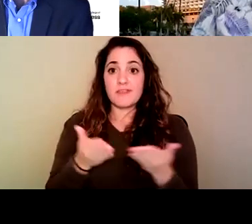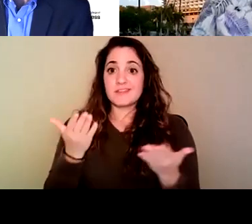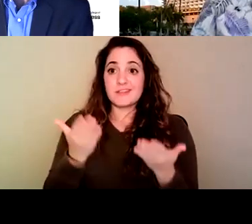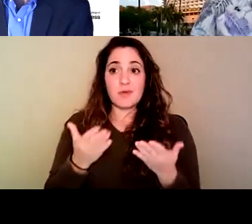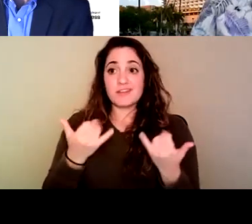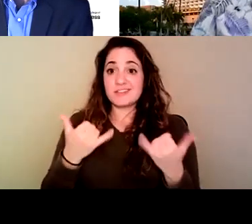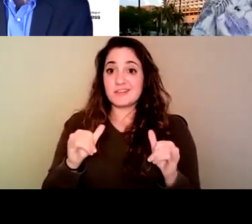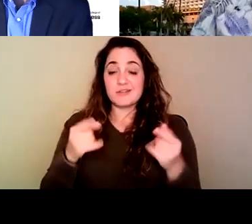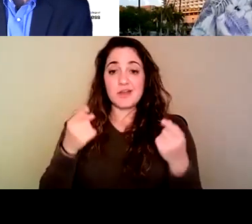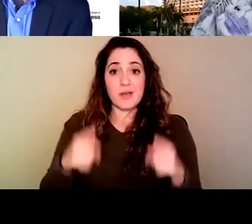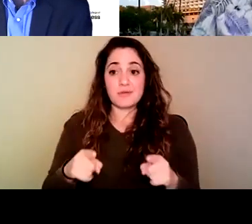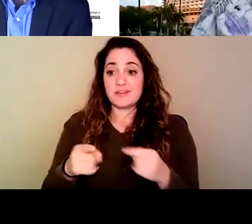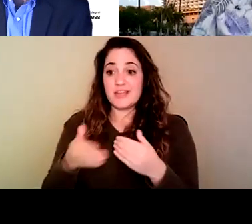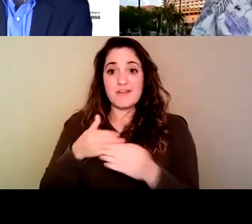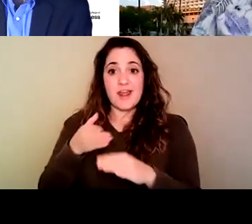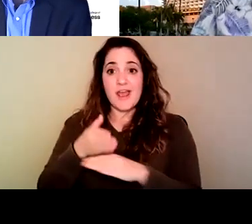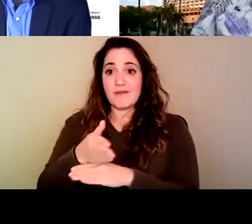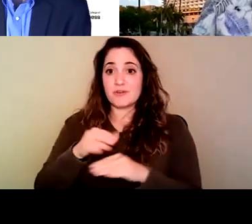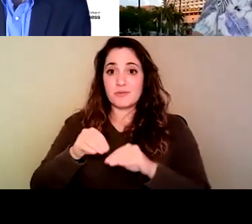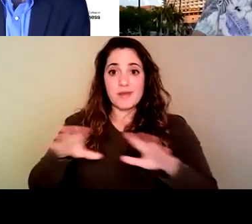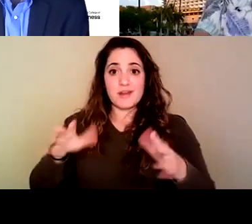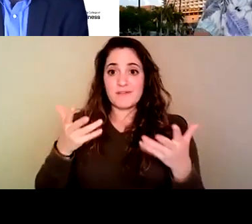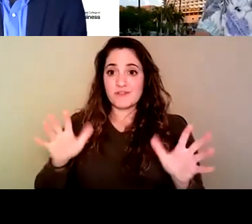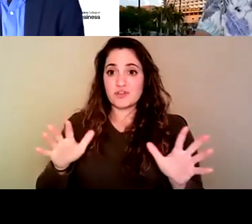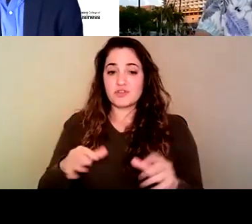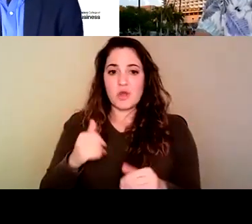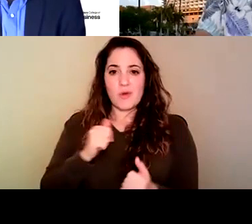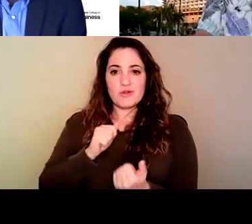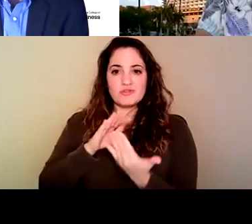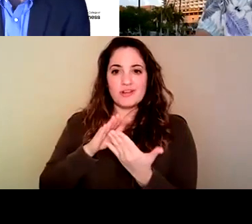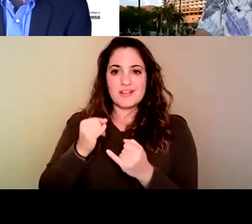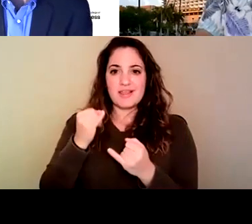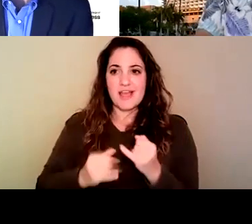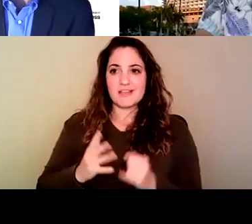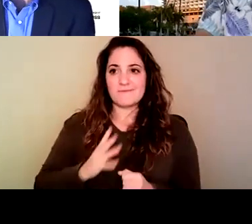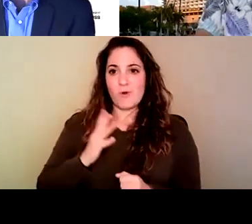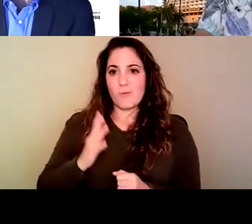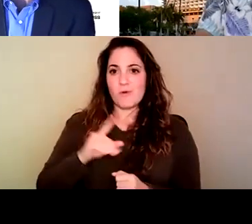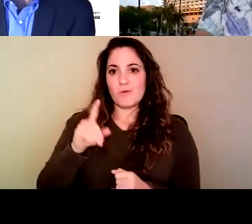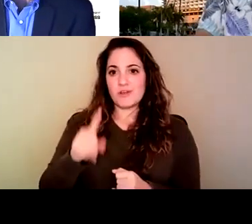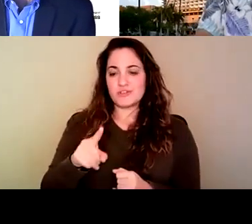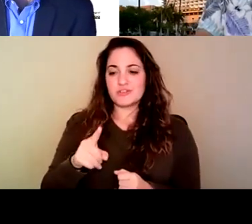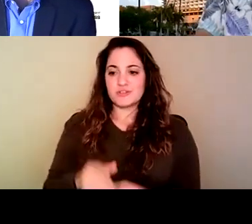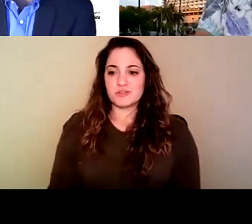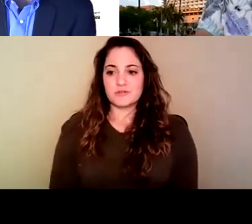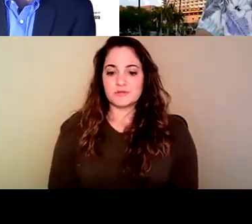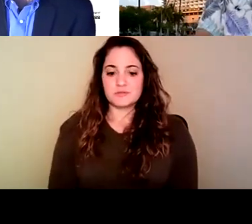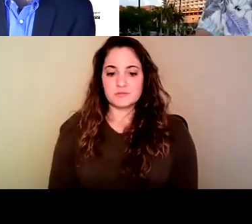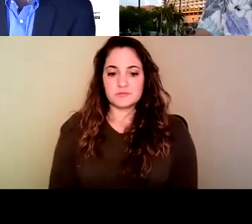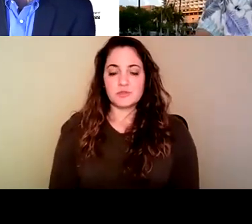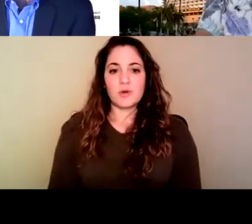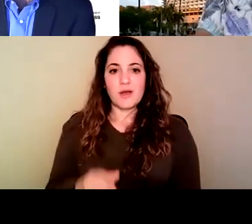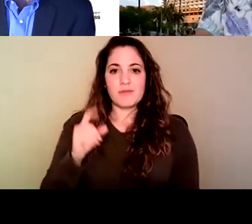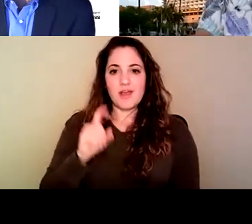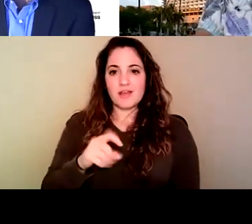well past the pandemic. So I'd like to address that as our sort of last formal question. So I'll go back to